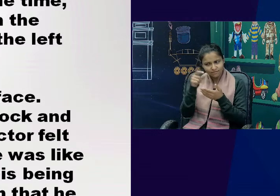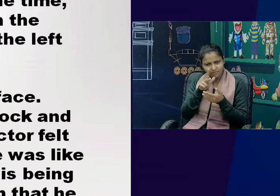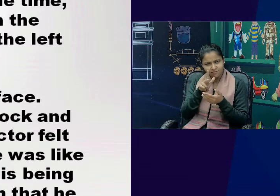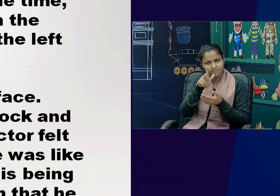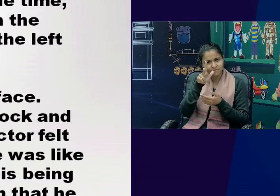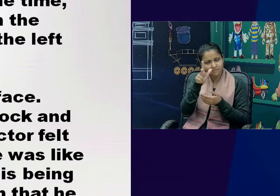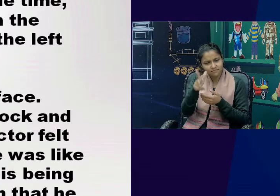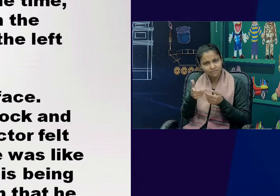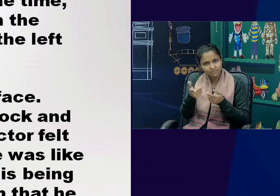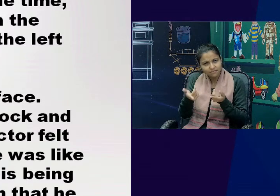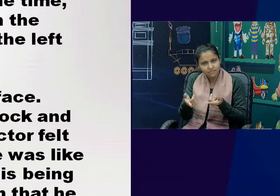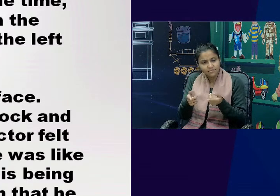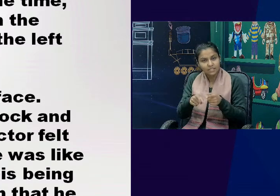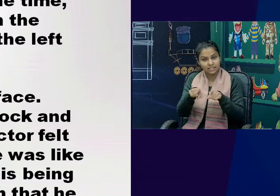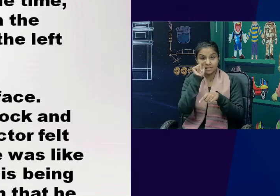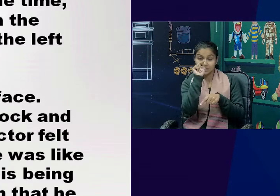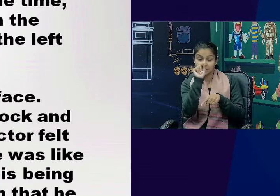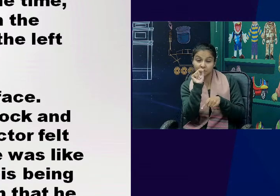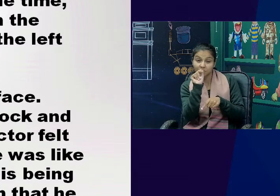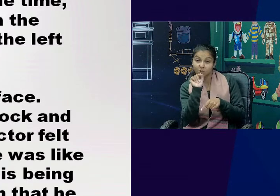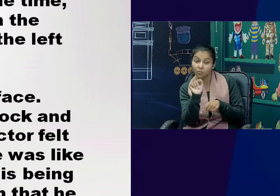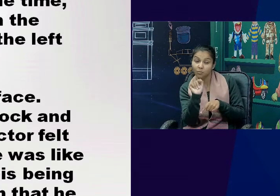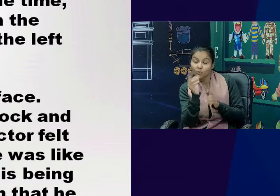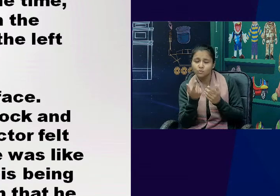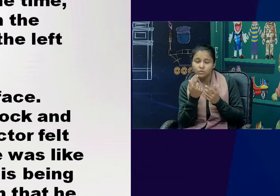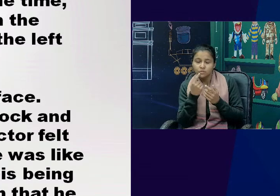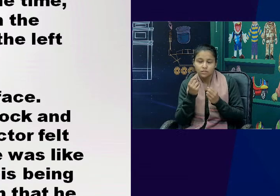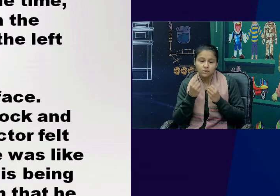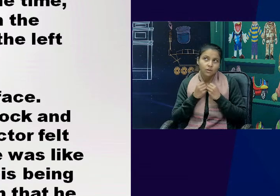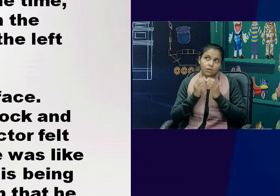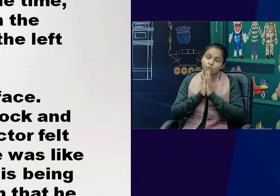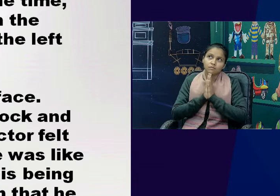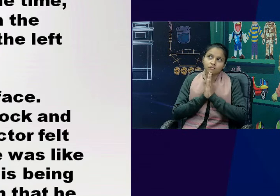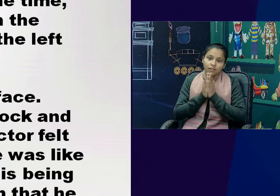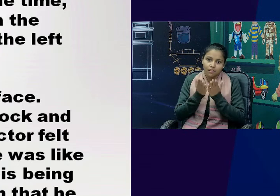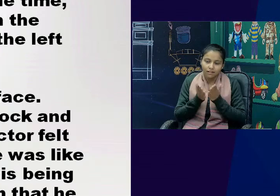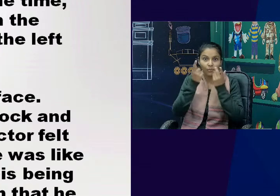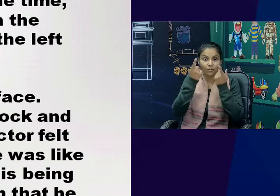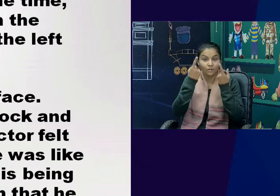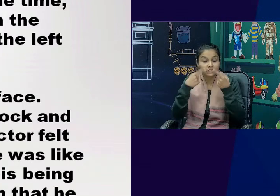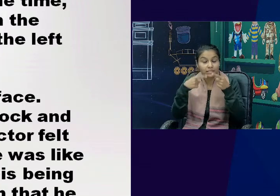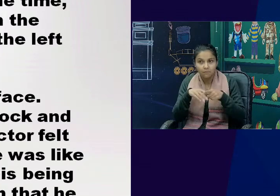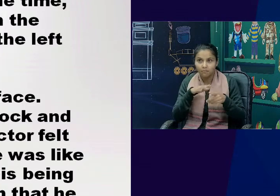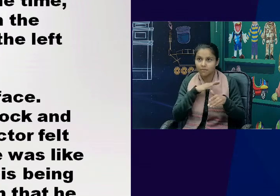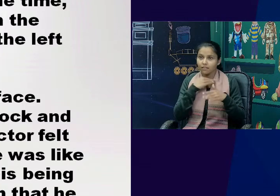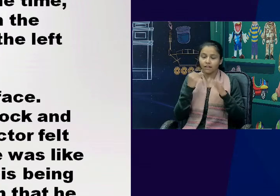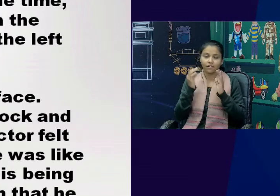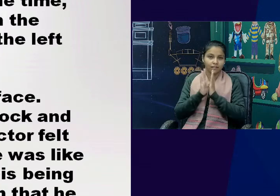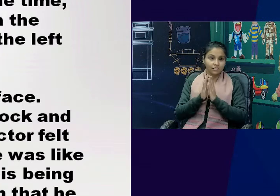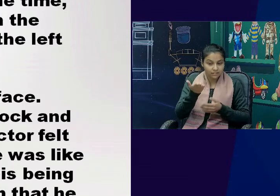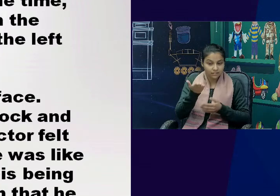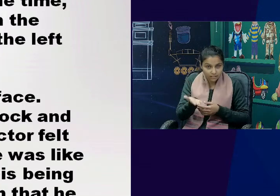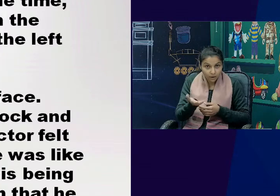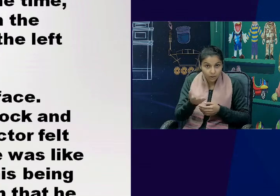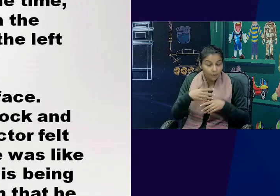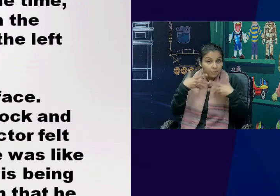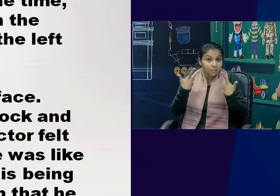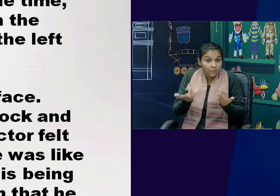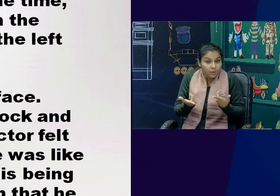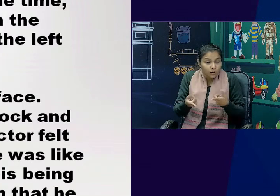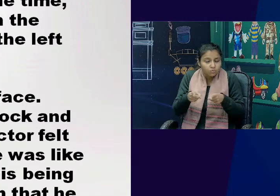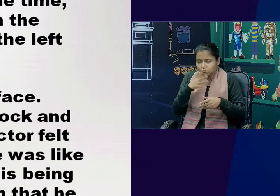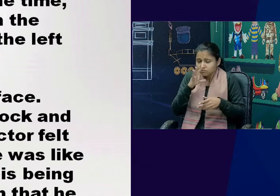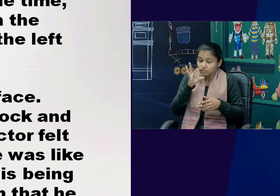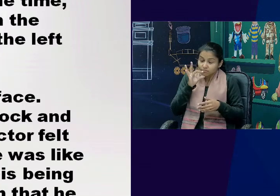that at that point he literally saw God in front of him. He saw death in front of him, because it was